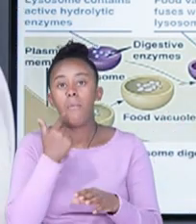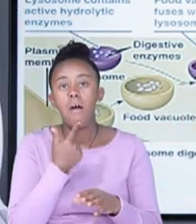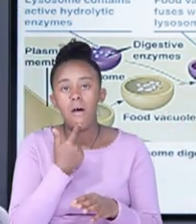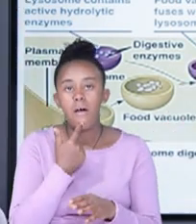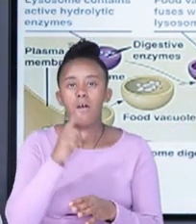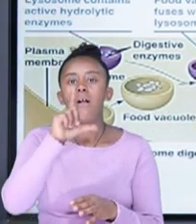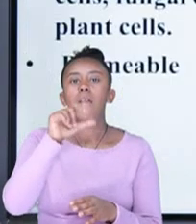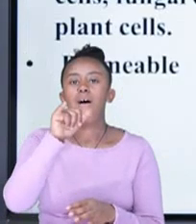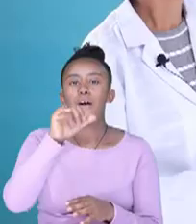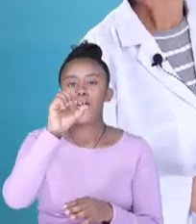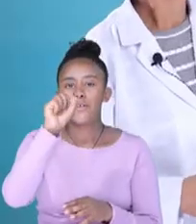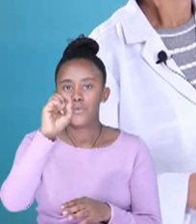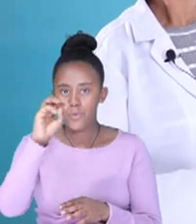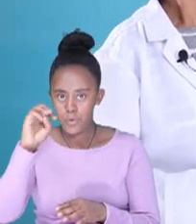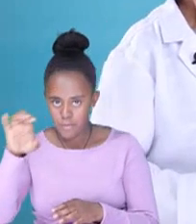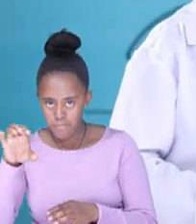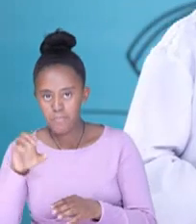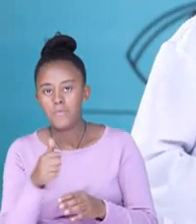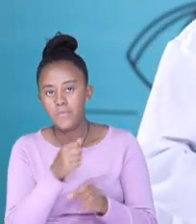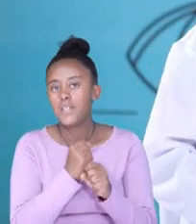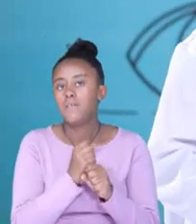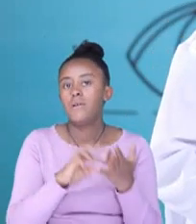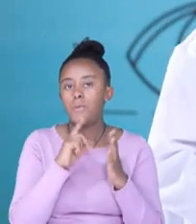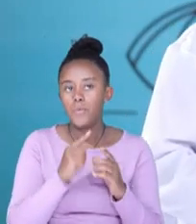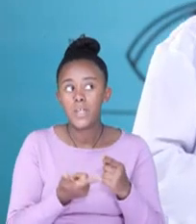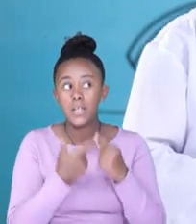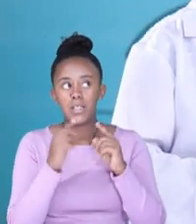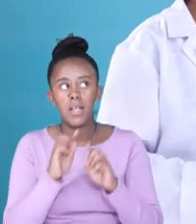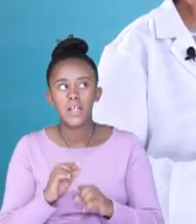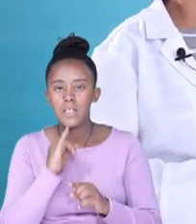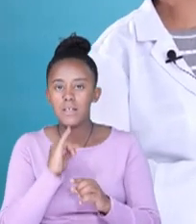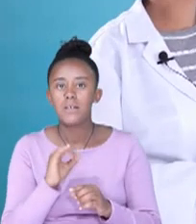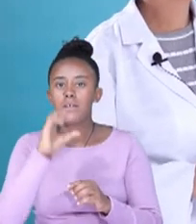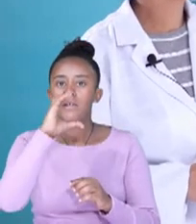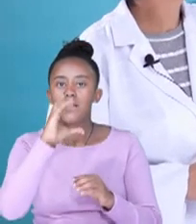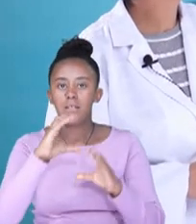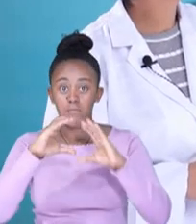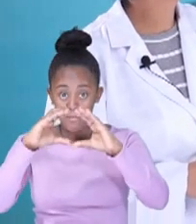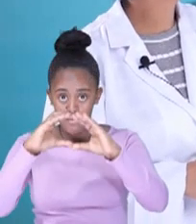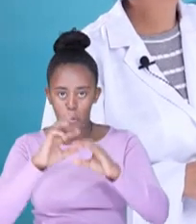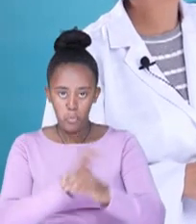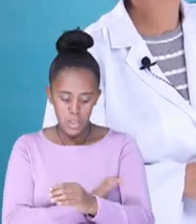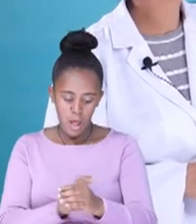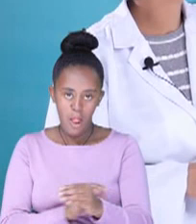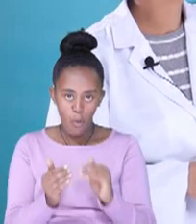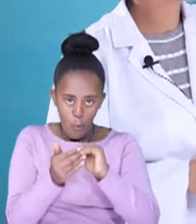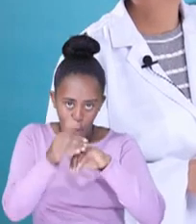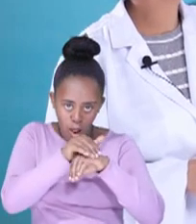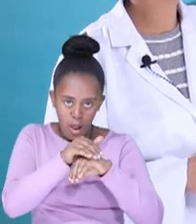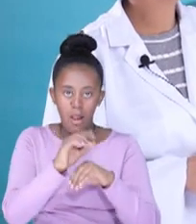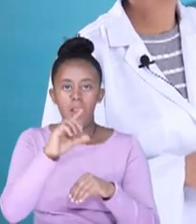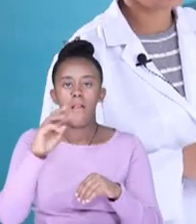of lysosome. The next structure is cell wall. Cell wall is